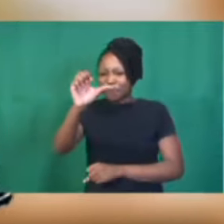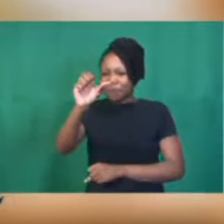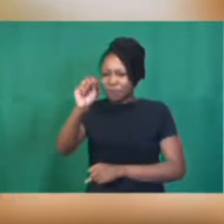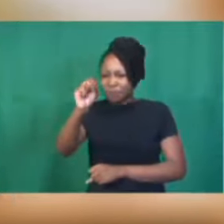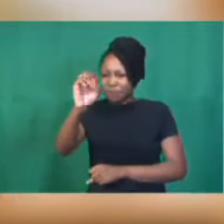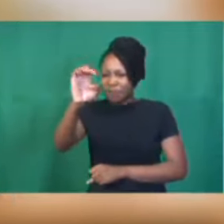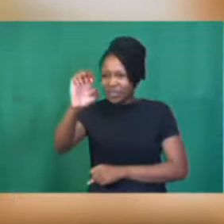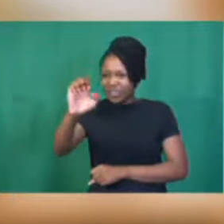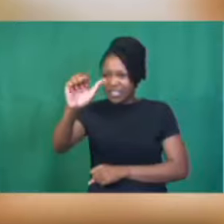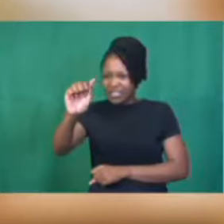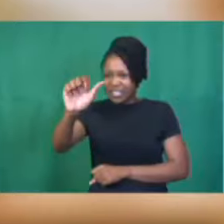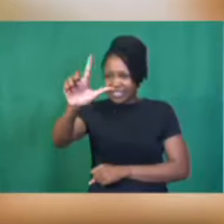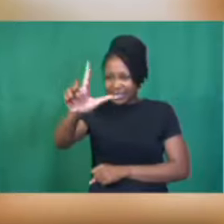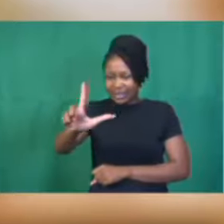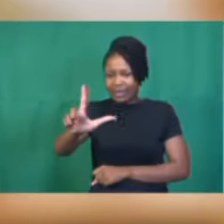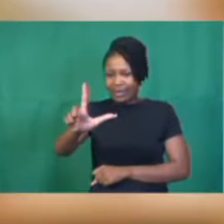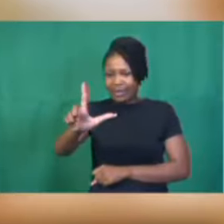cover. It means you have